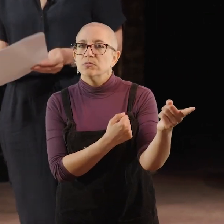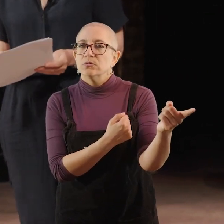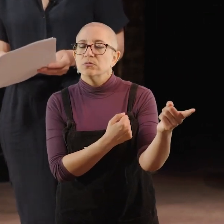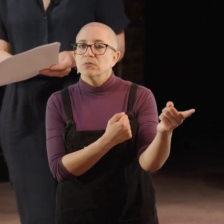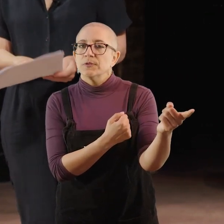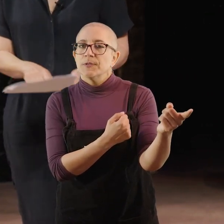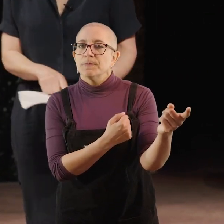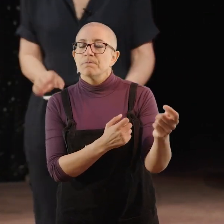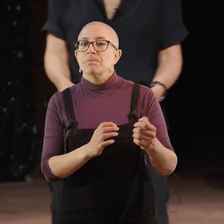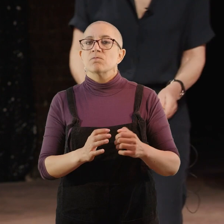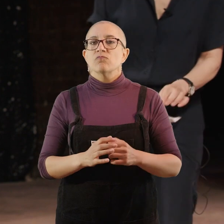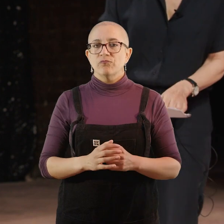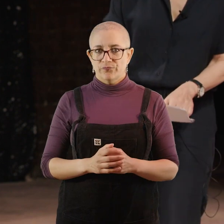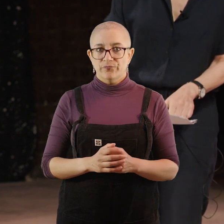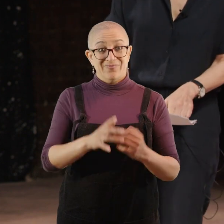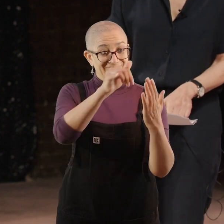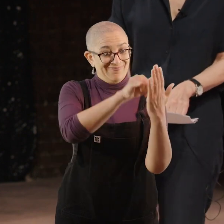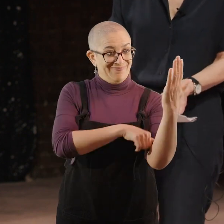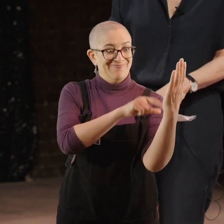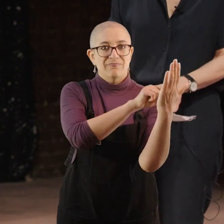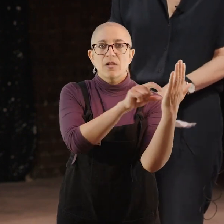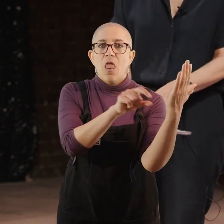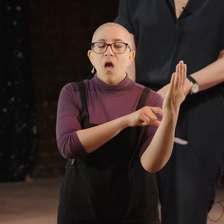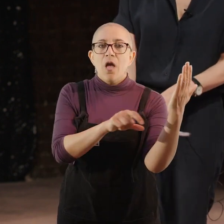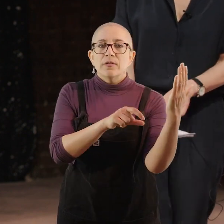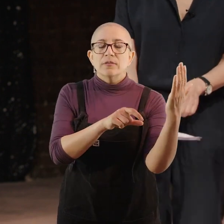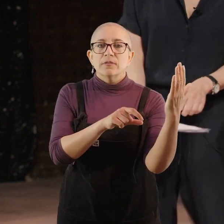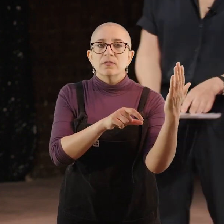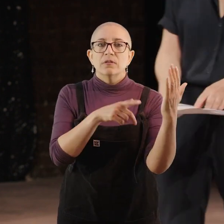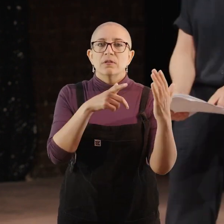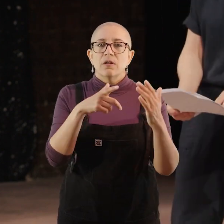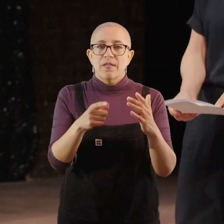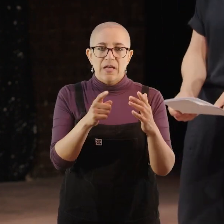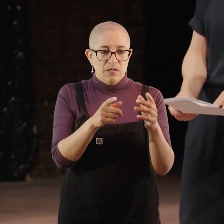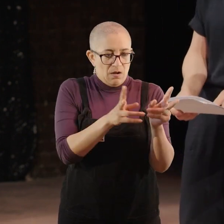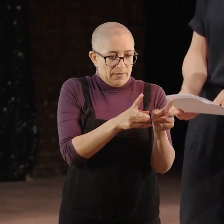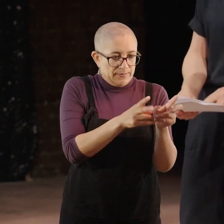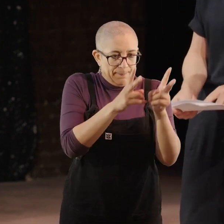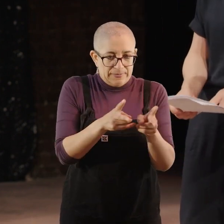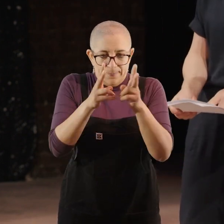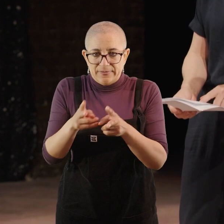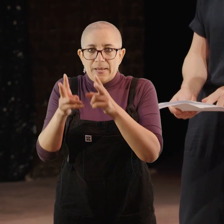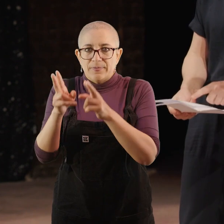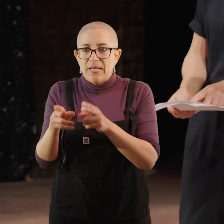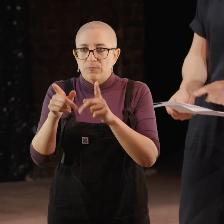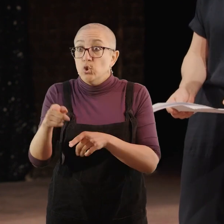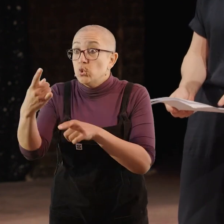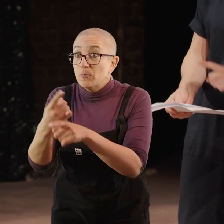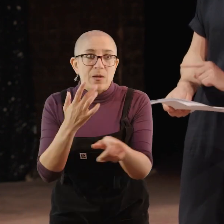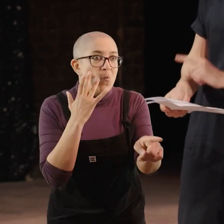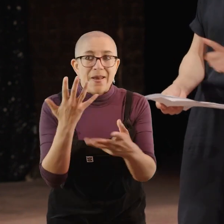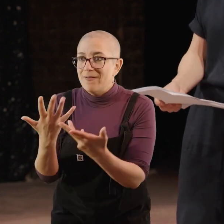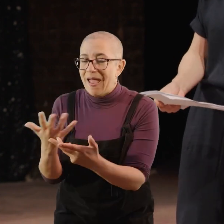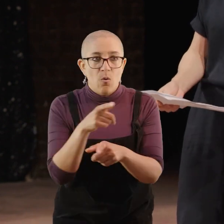Also, I think, you know, these lines that are broken, you've got all these lines, haven't you, which are, did you No, not speak speak when, when, now, no. as I